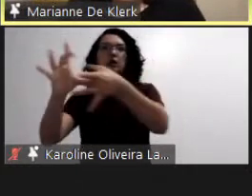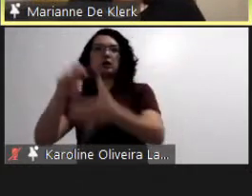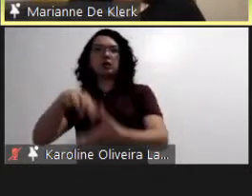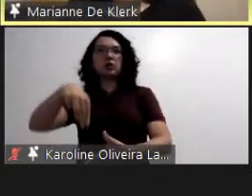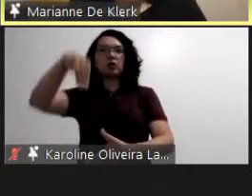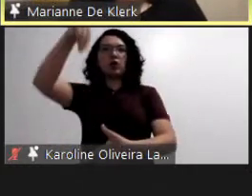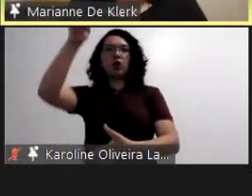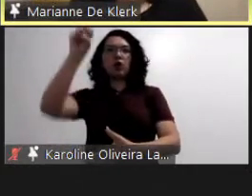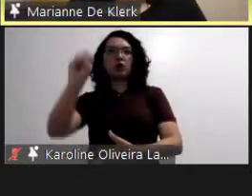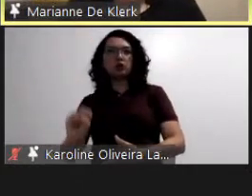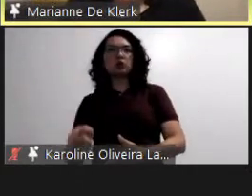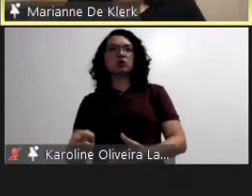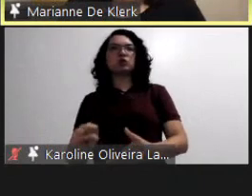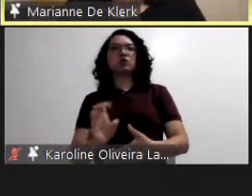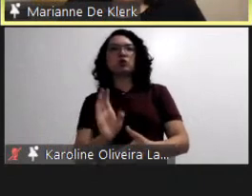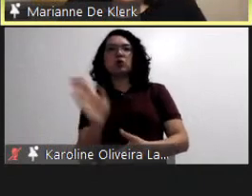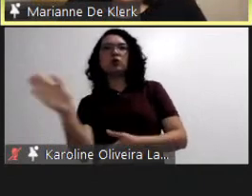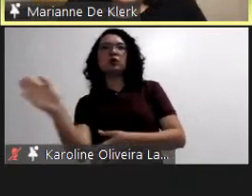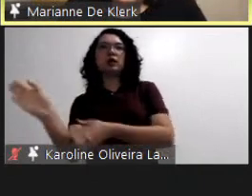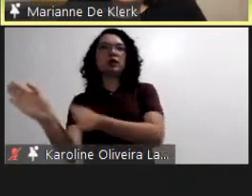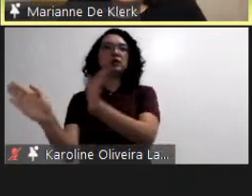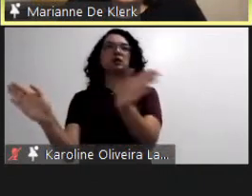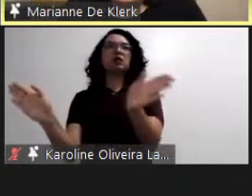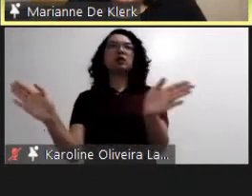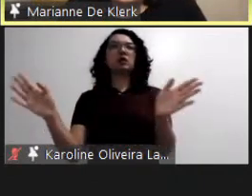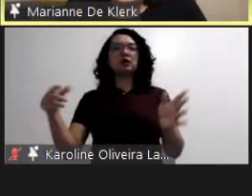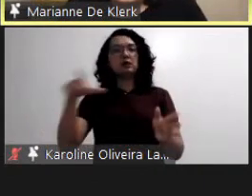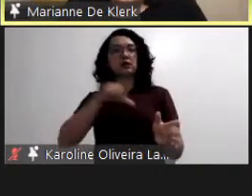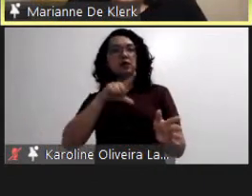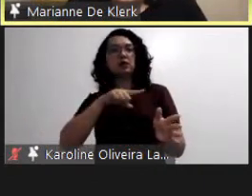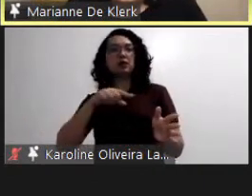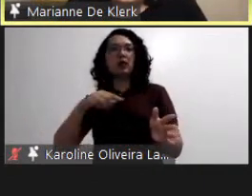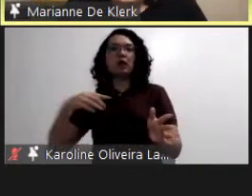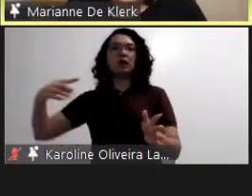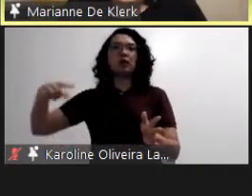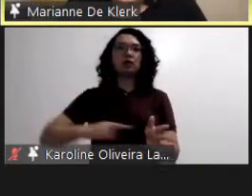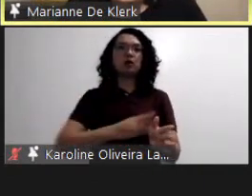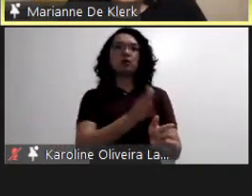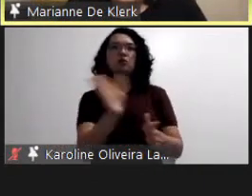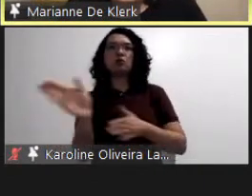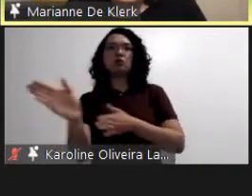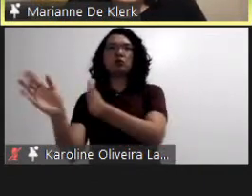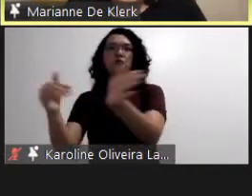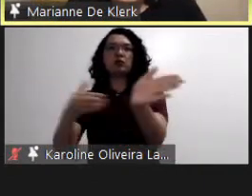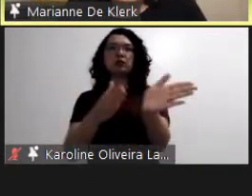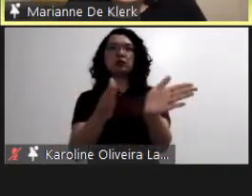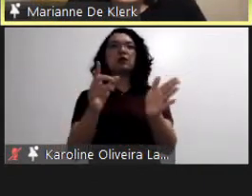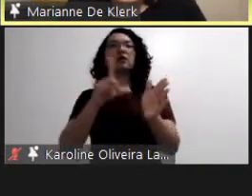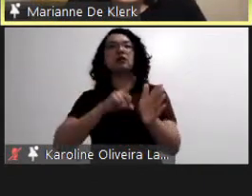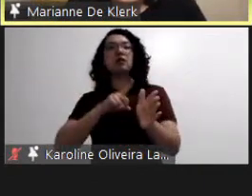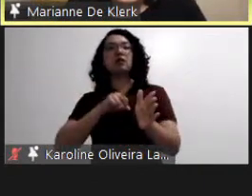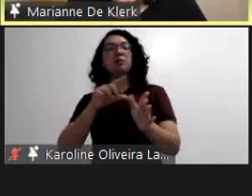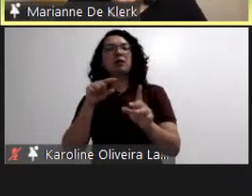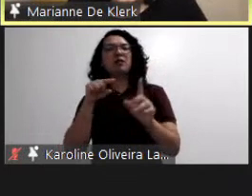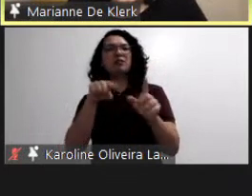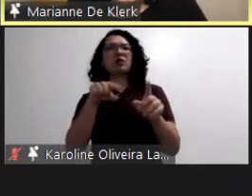can see this can only be influenced by Niemeyer, the louvered facades for sun control on the